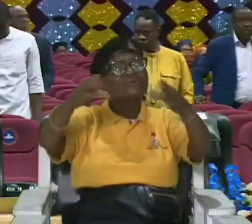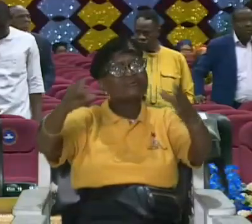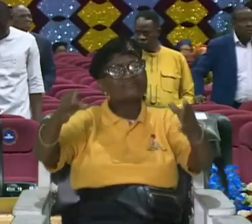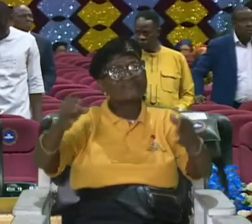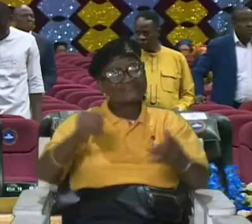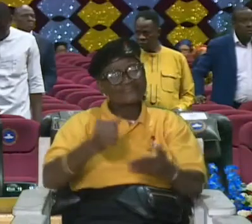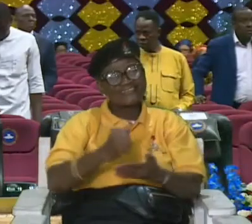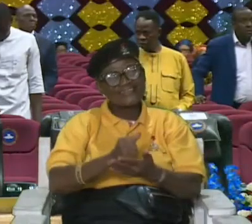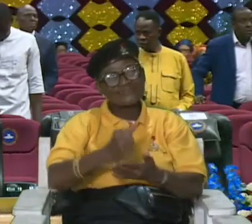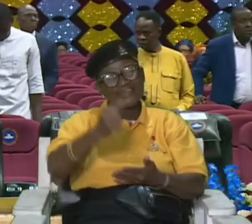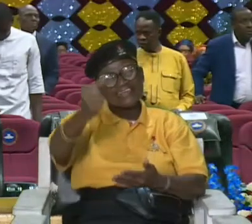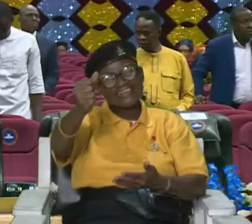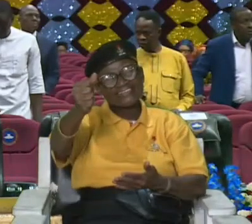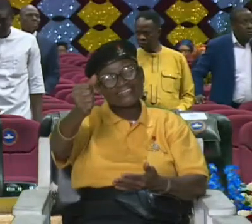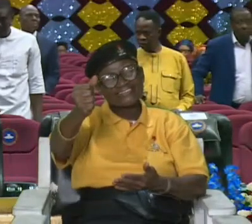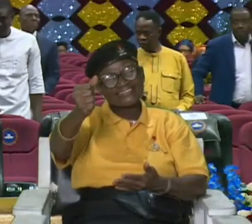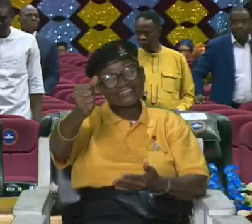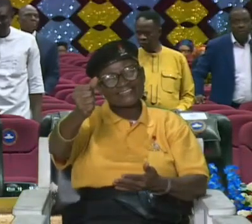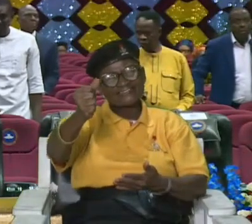Amen.